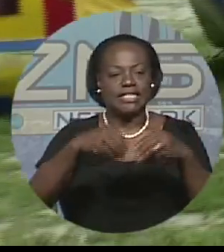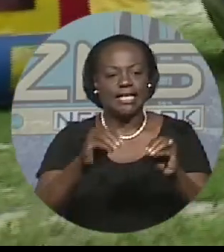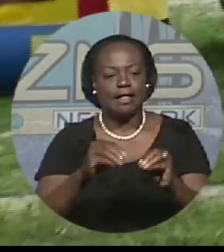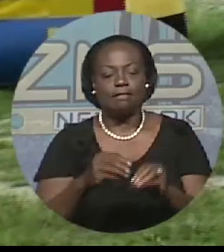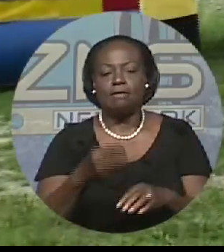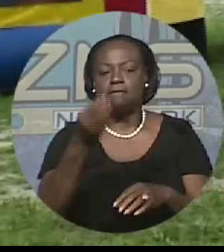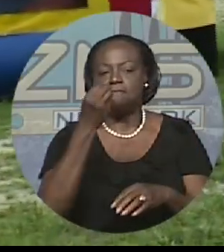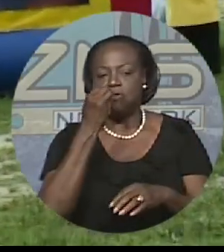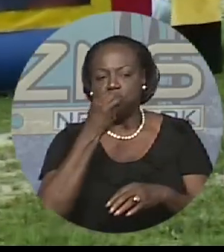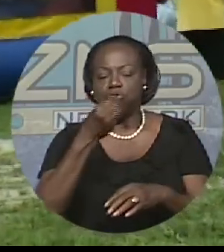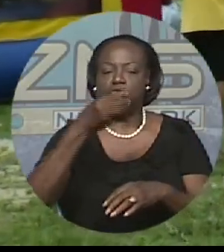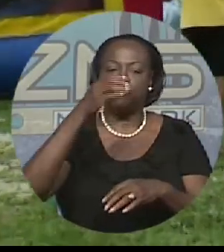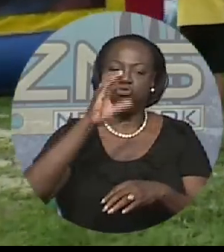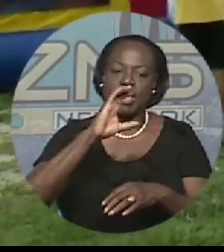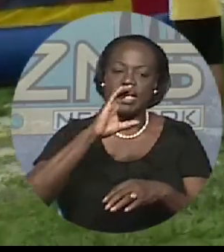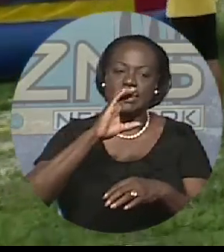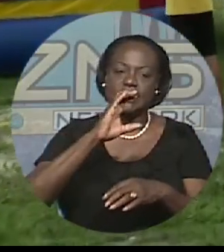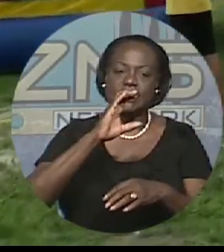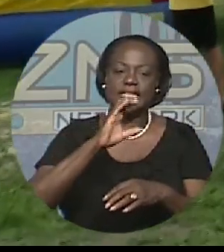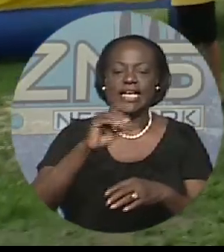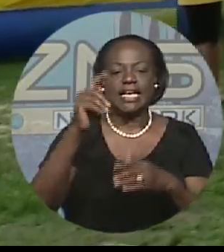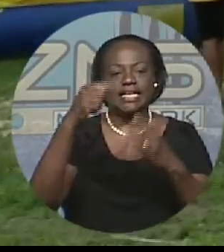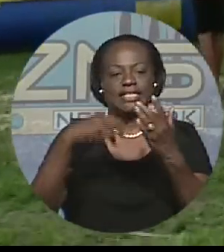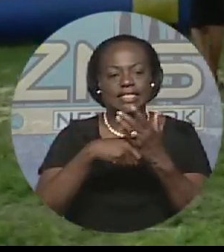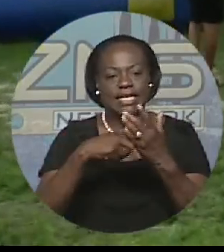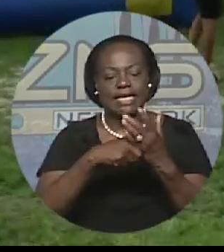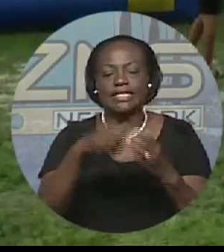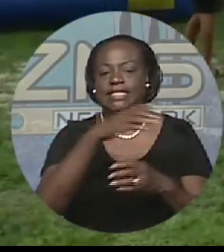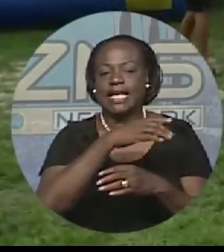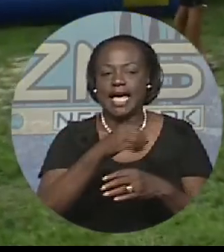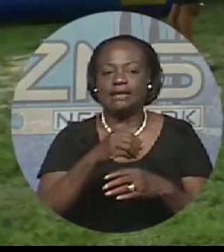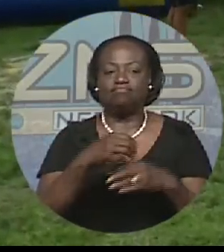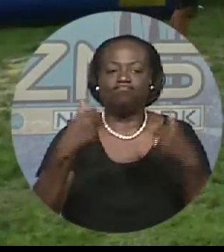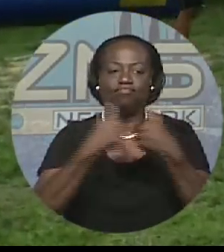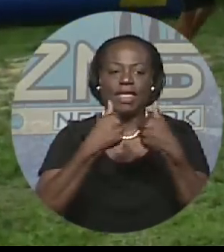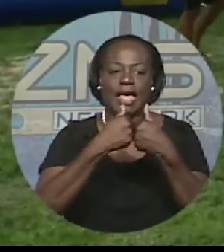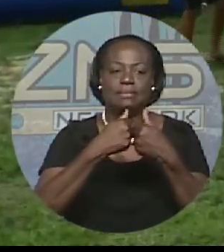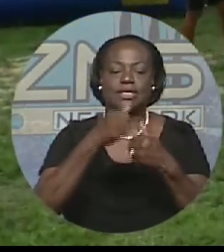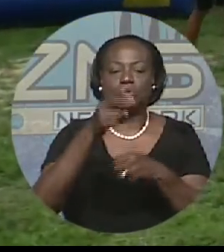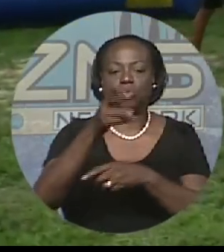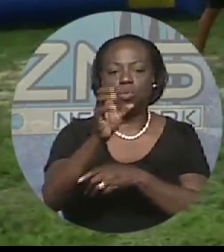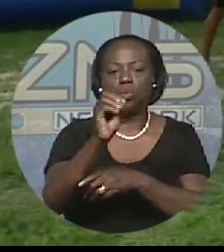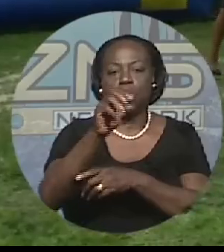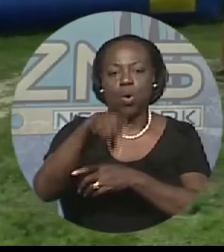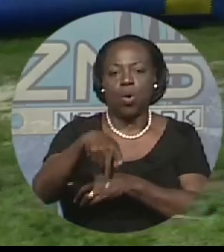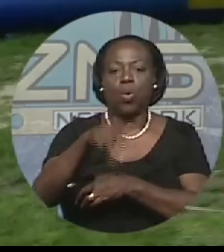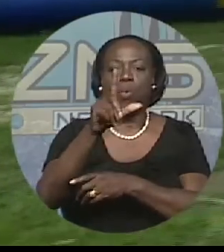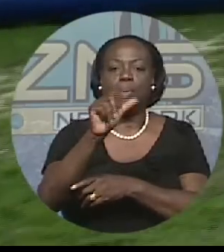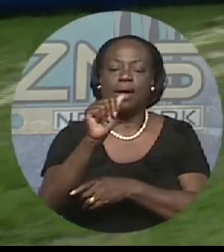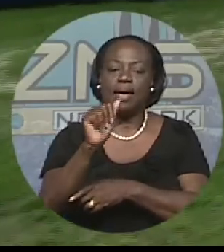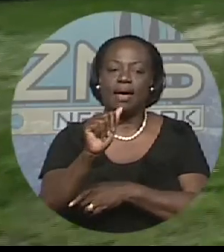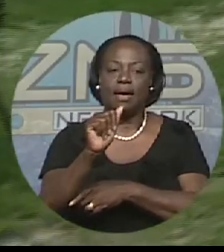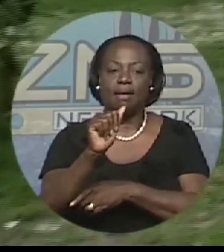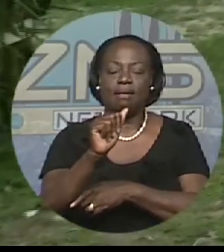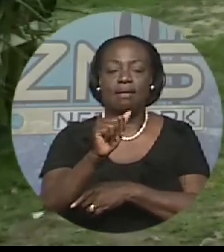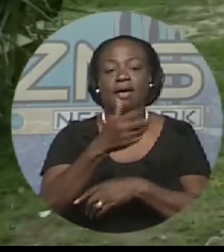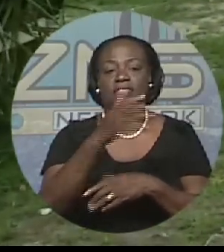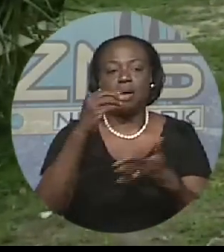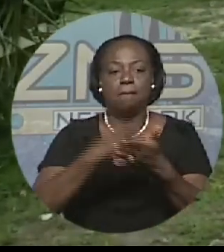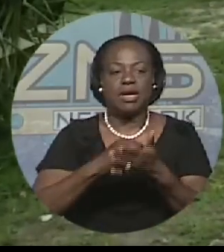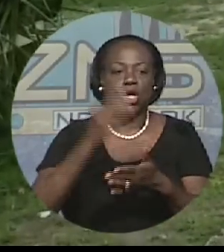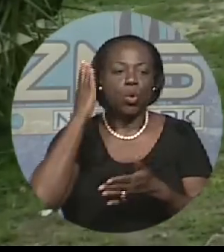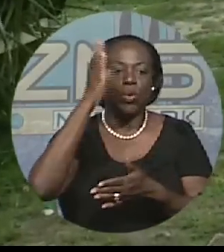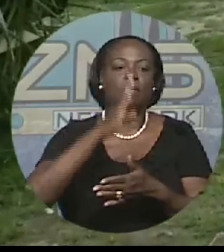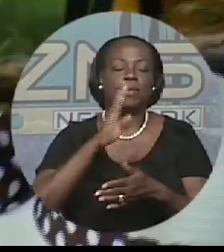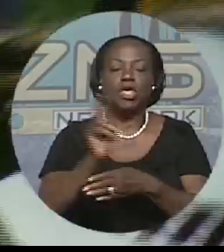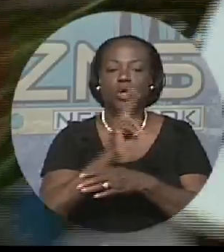raffle tickets and games of hoopla. Archdeacon Ranfully Brown confirmed the fair's proceeds are earmarked for the church's financial